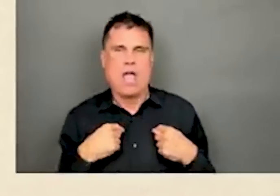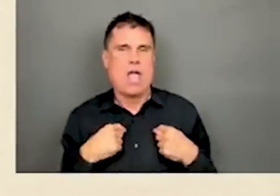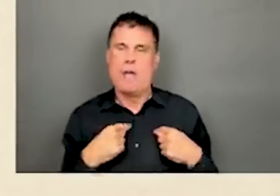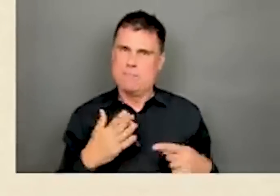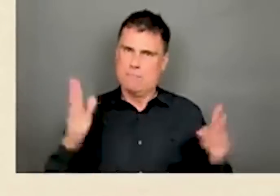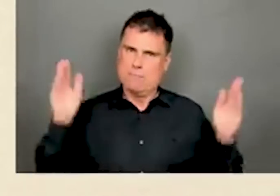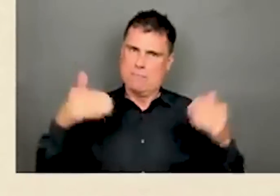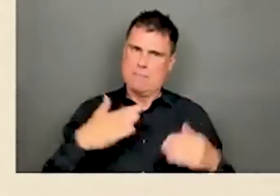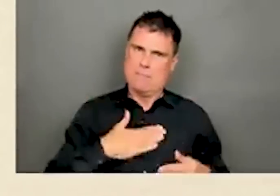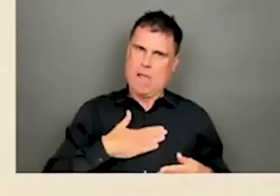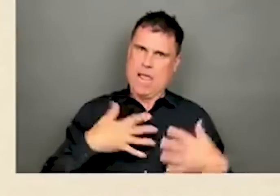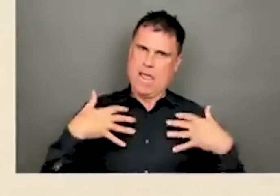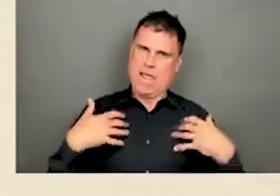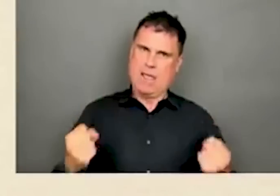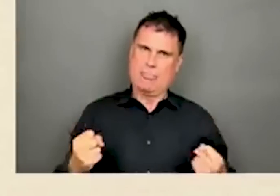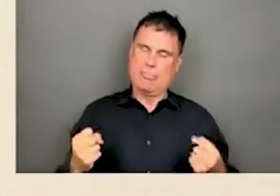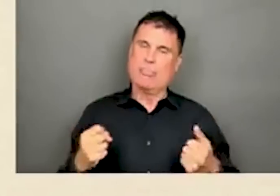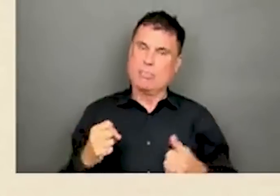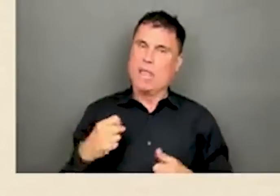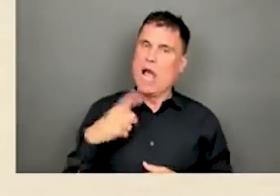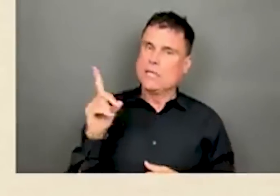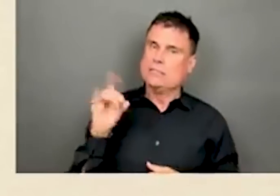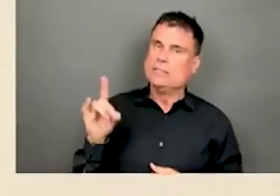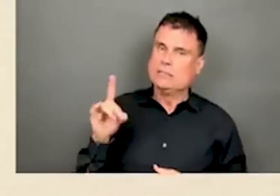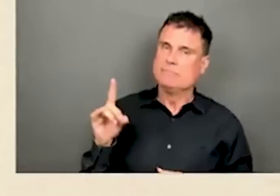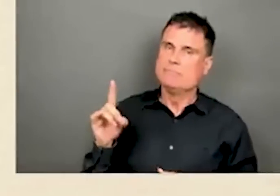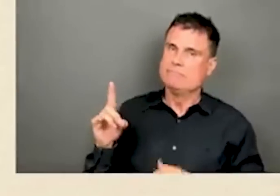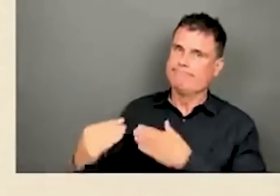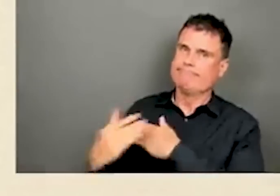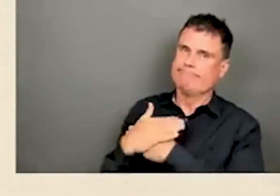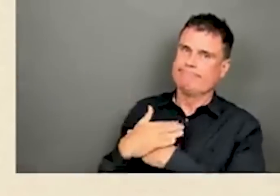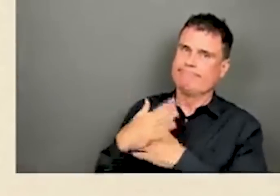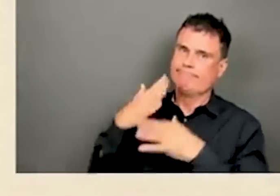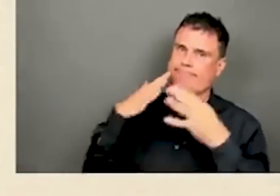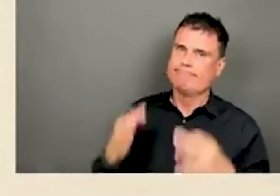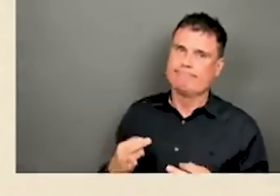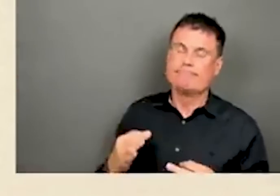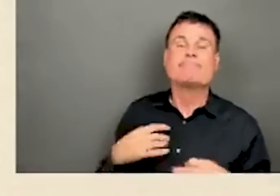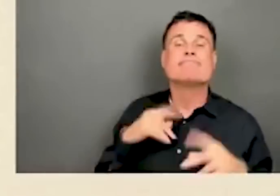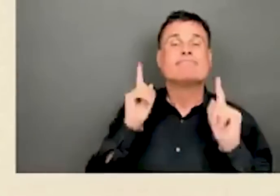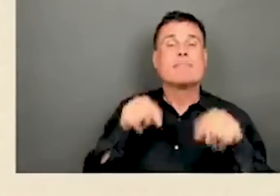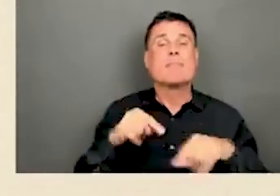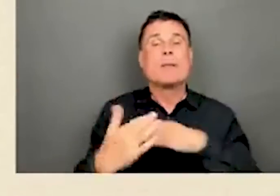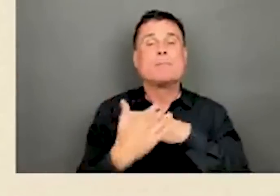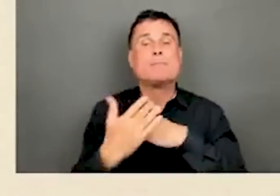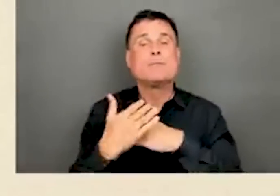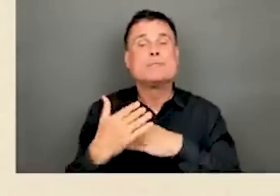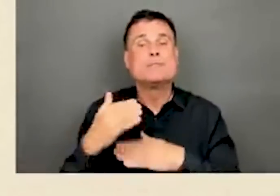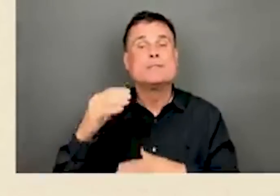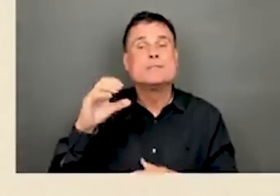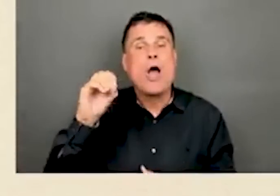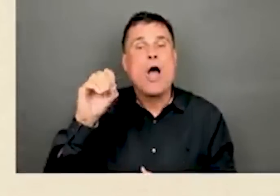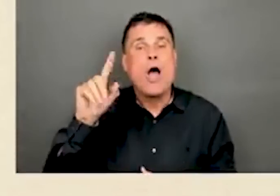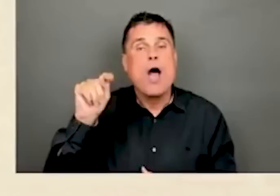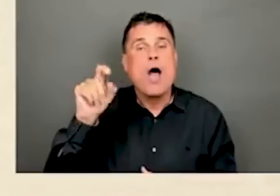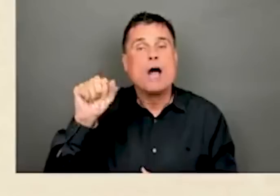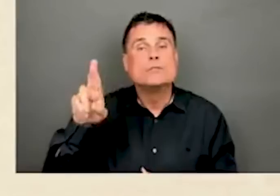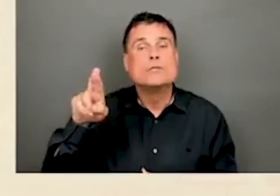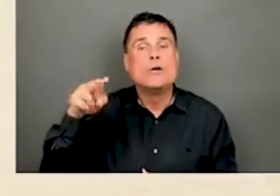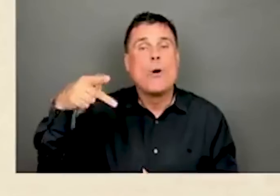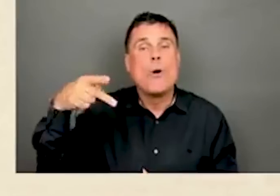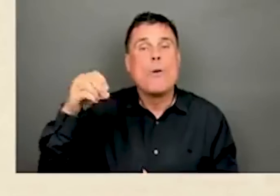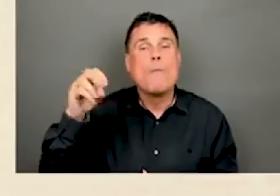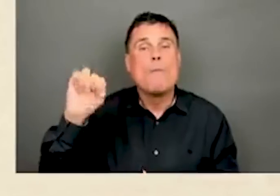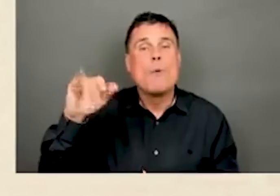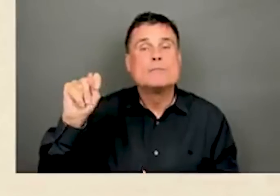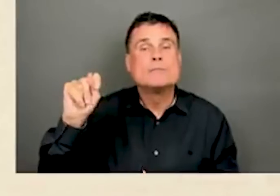dictated it, and it was watching the otters, quite frankly. We were at Otter Point. If those who want to get out their maps and check out Otter Point on